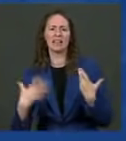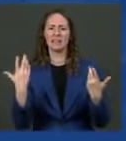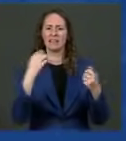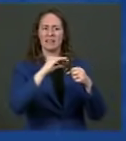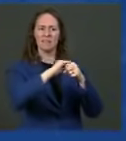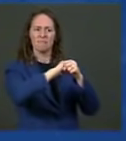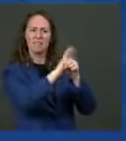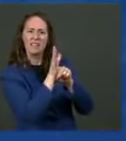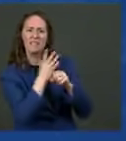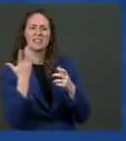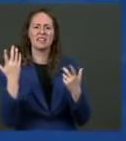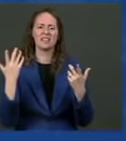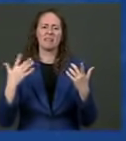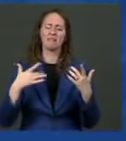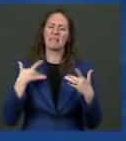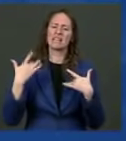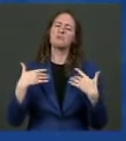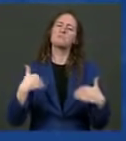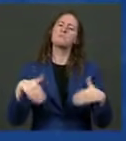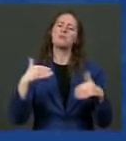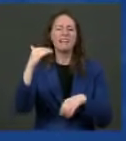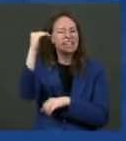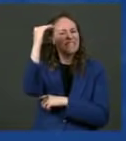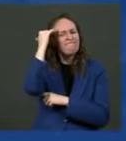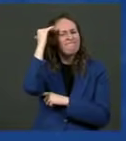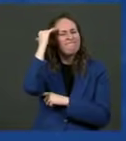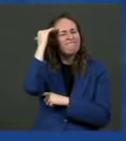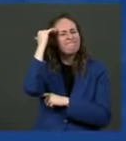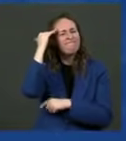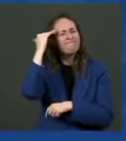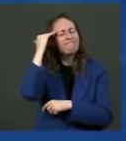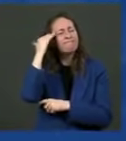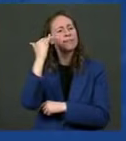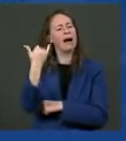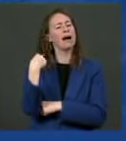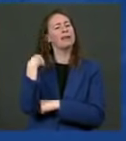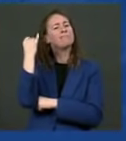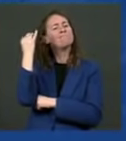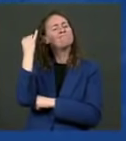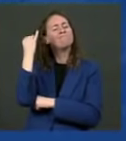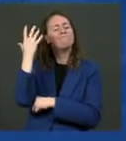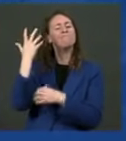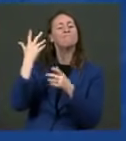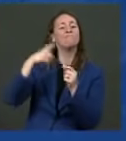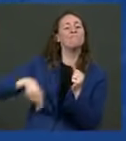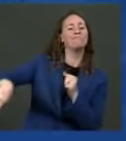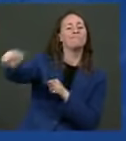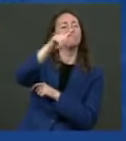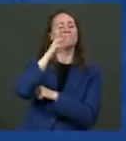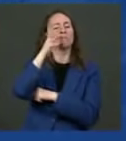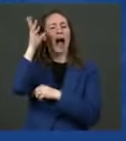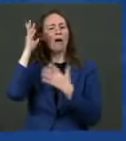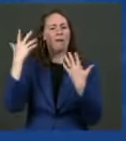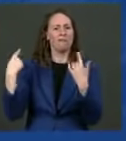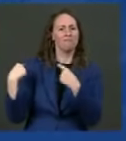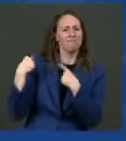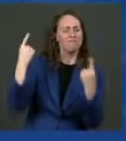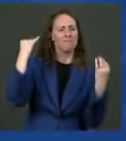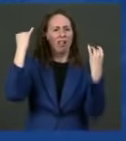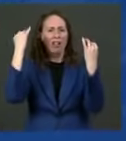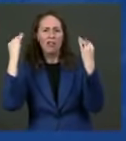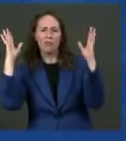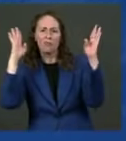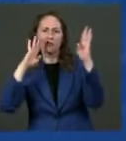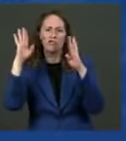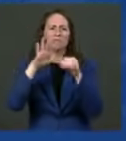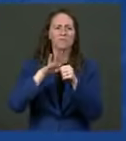And I think about all the parents I've talked to since the start of this pandemic, worried about the loss of learning that